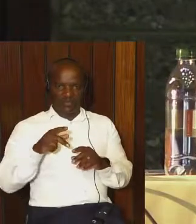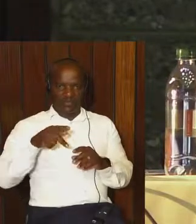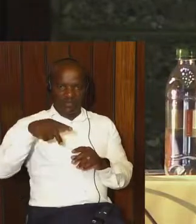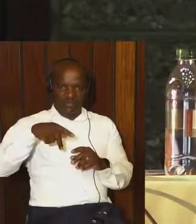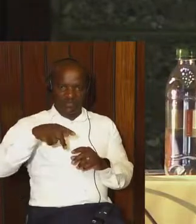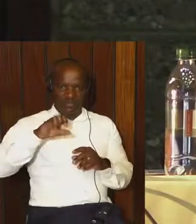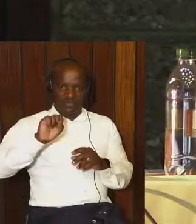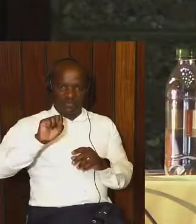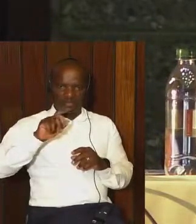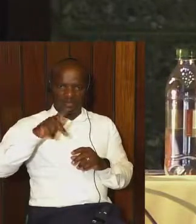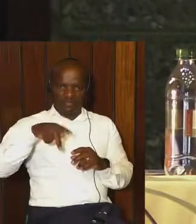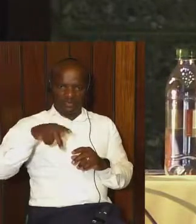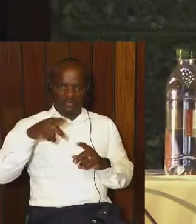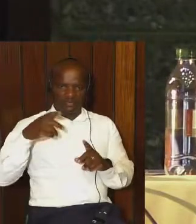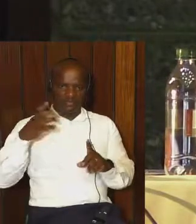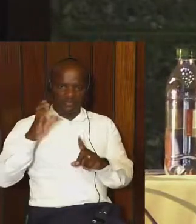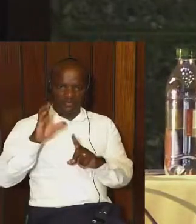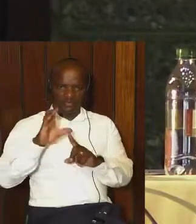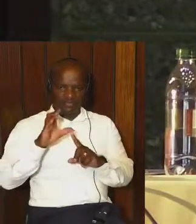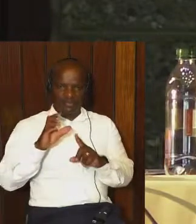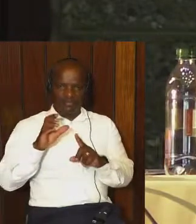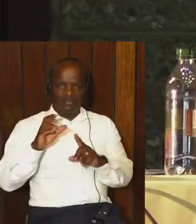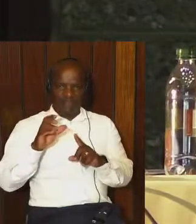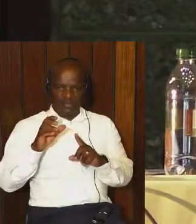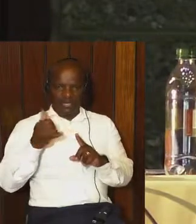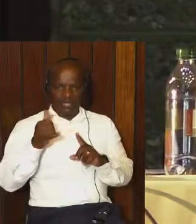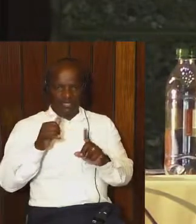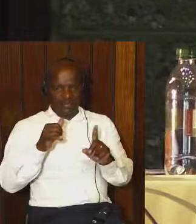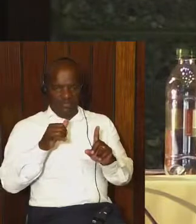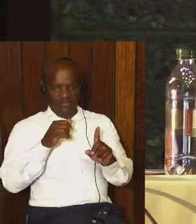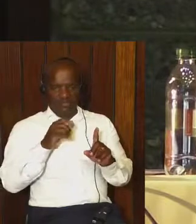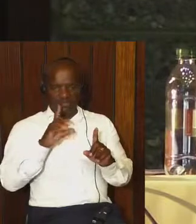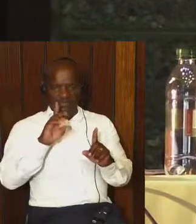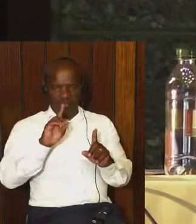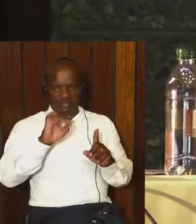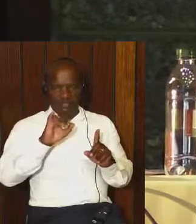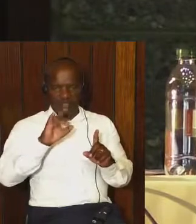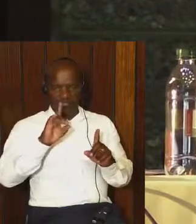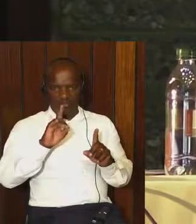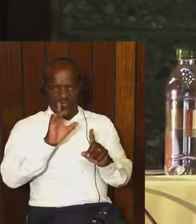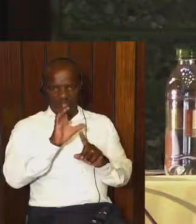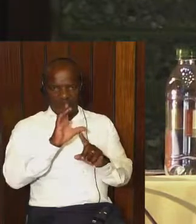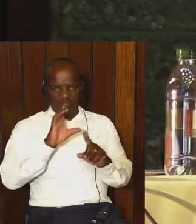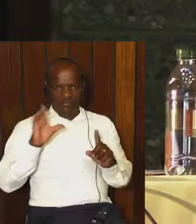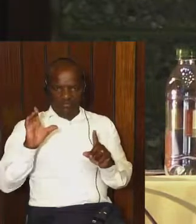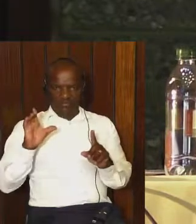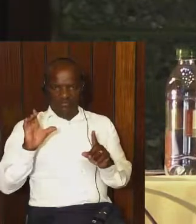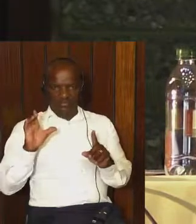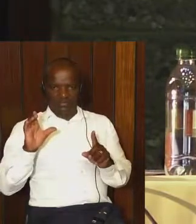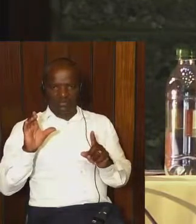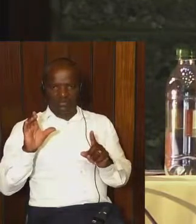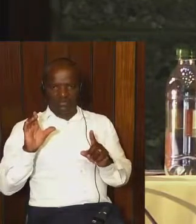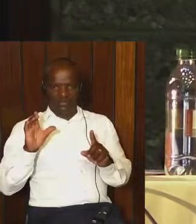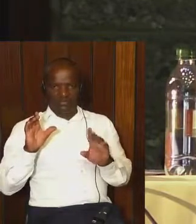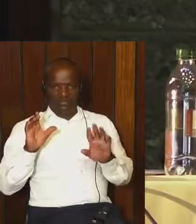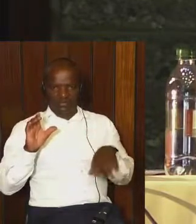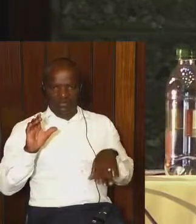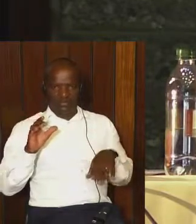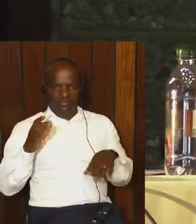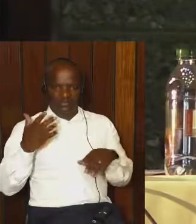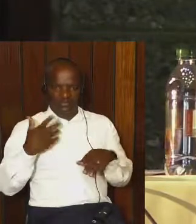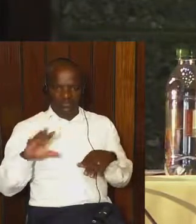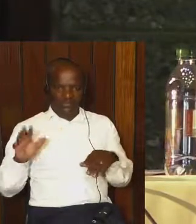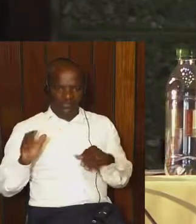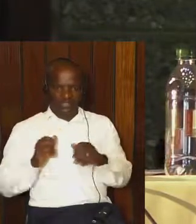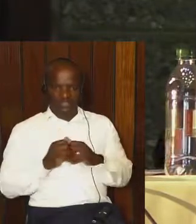And yes, the DID is no longer involved. I think that we just need to put it up front. Chair, if you talk about action being taken against the